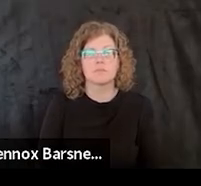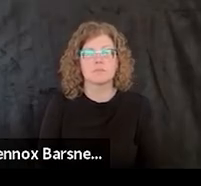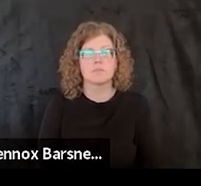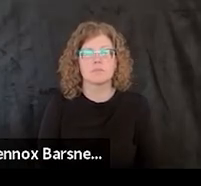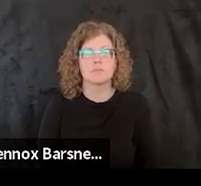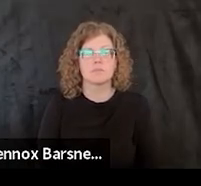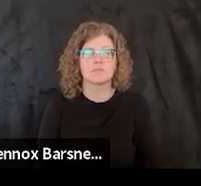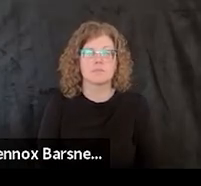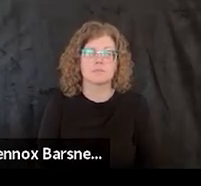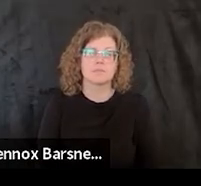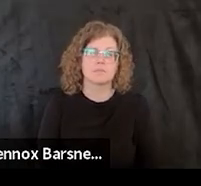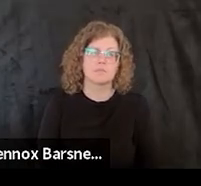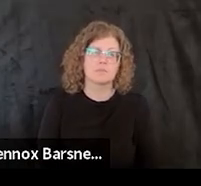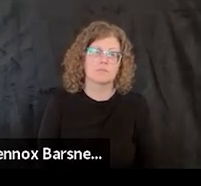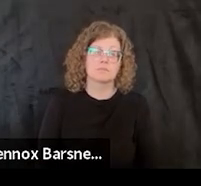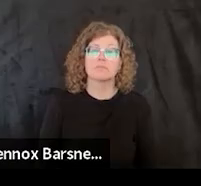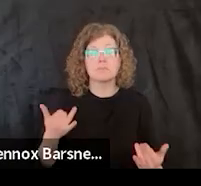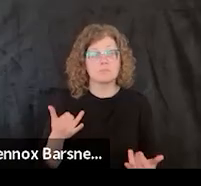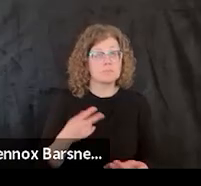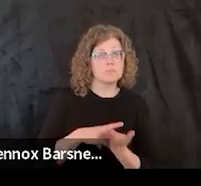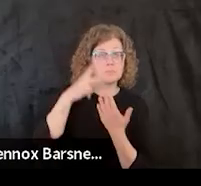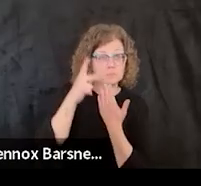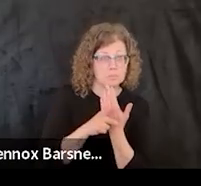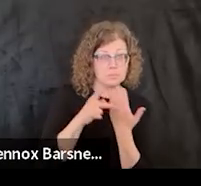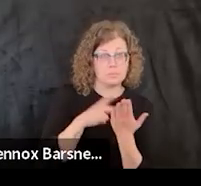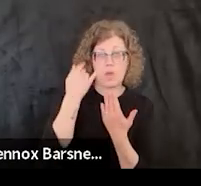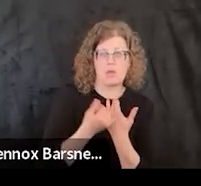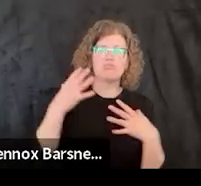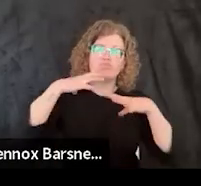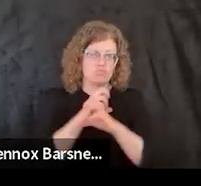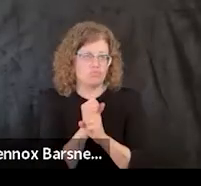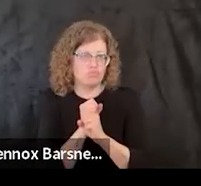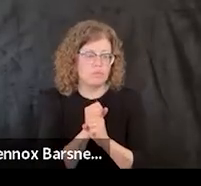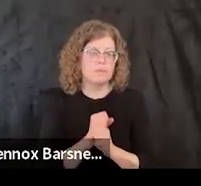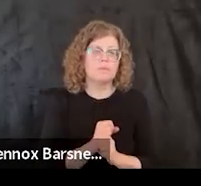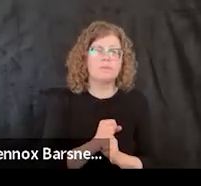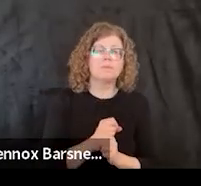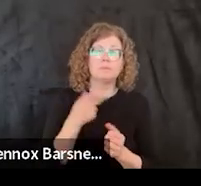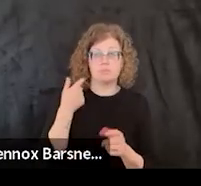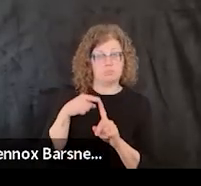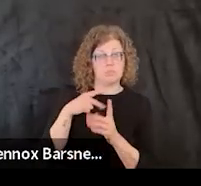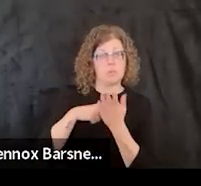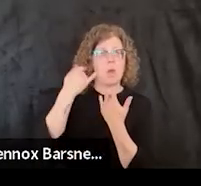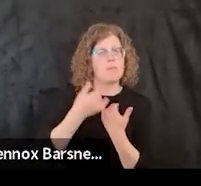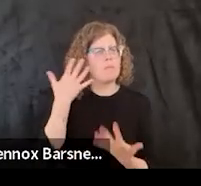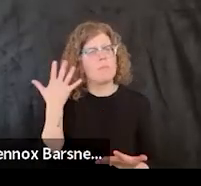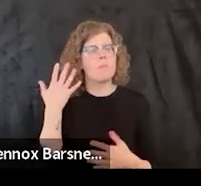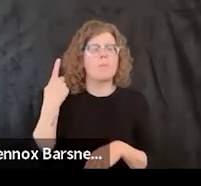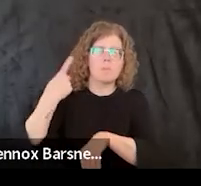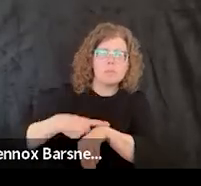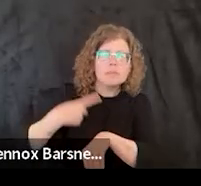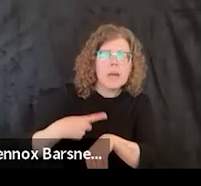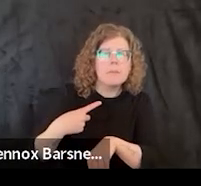Program overview. This program is intended to provide one-time project funding for